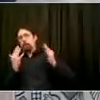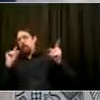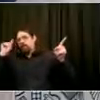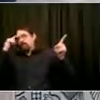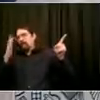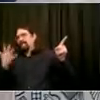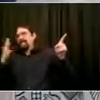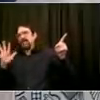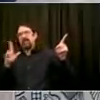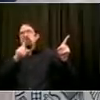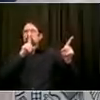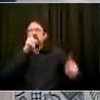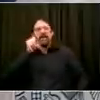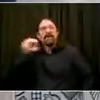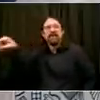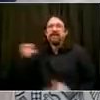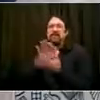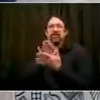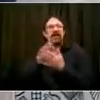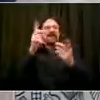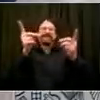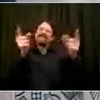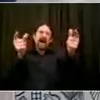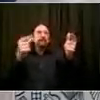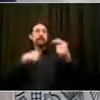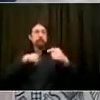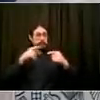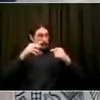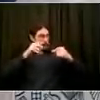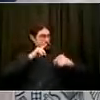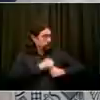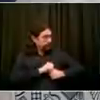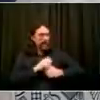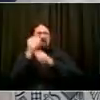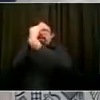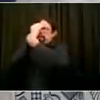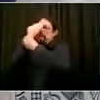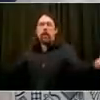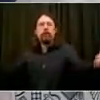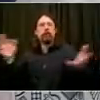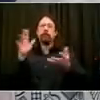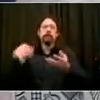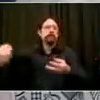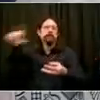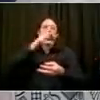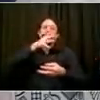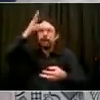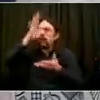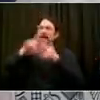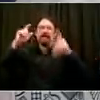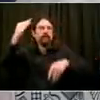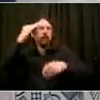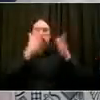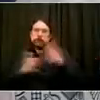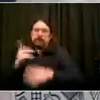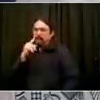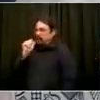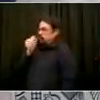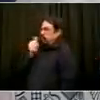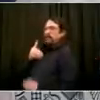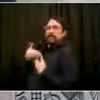out yesterday. Next is Nolan from the New York Post. Good morning, everybody. Hey, Nolan, how are